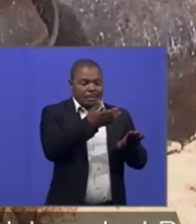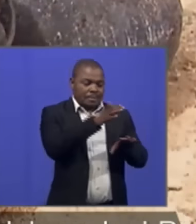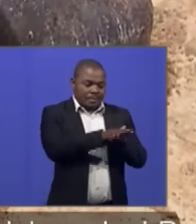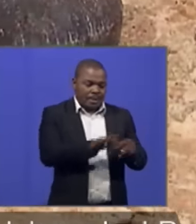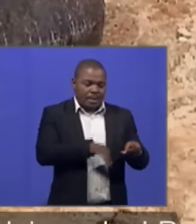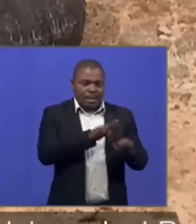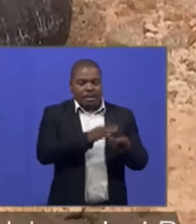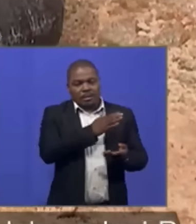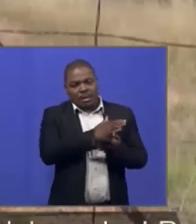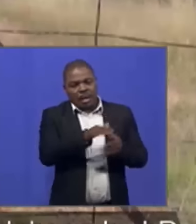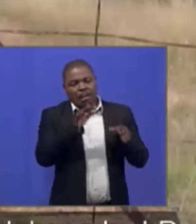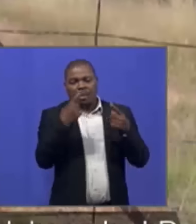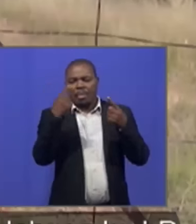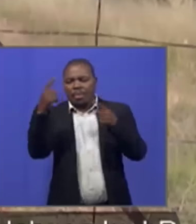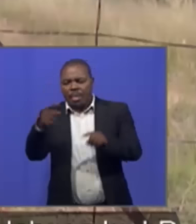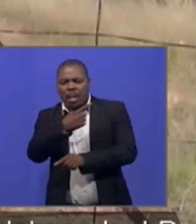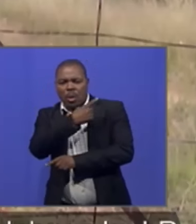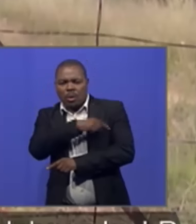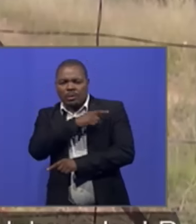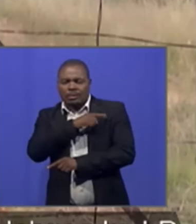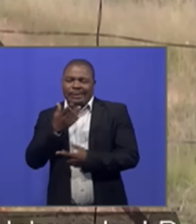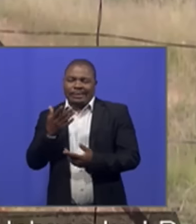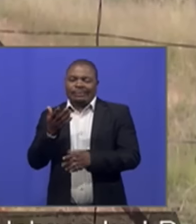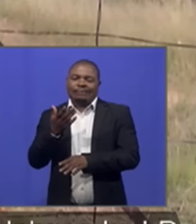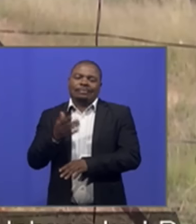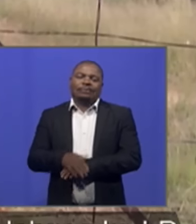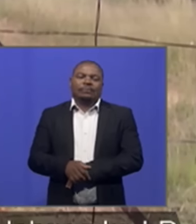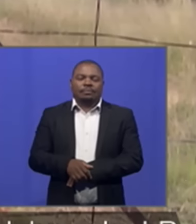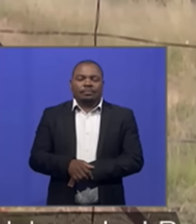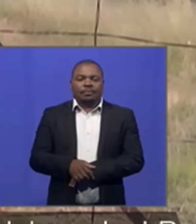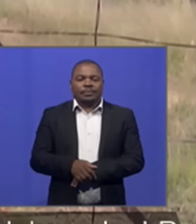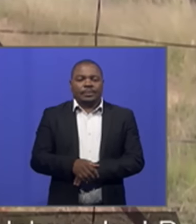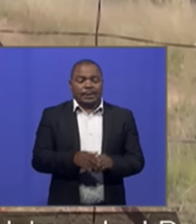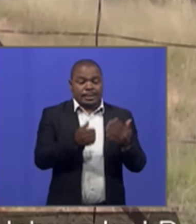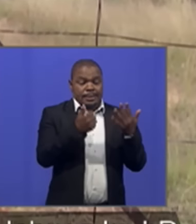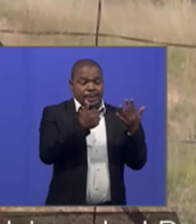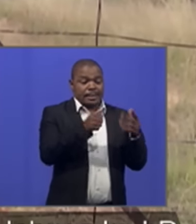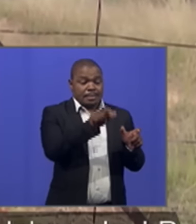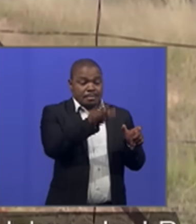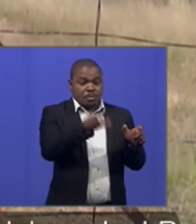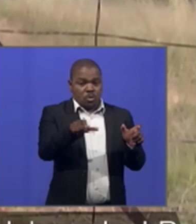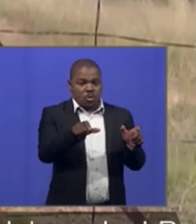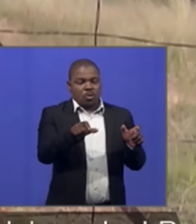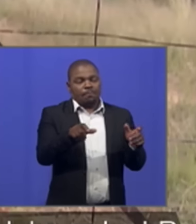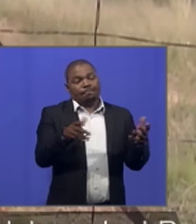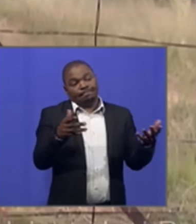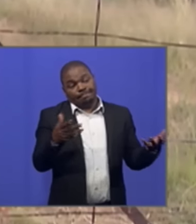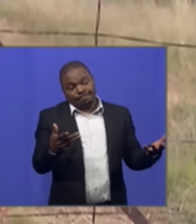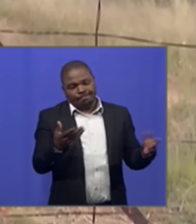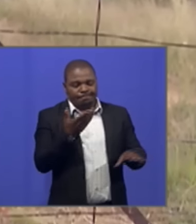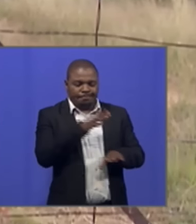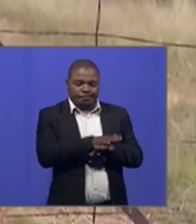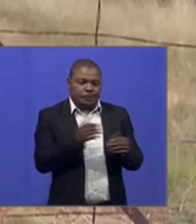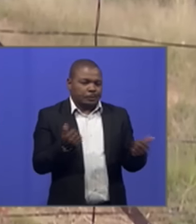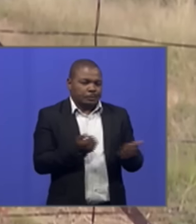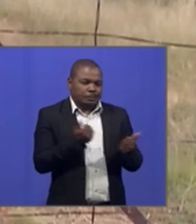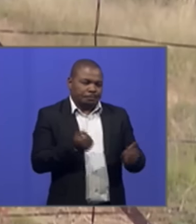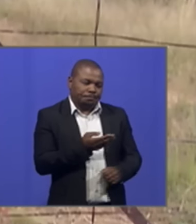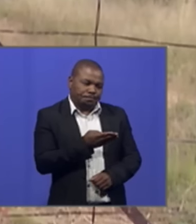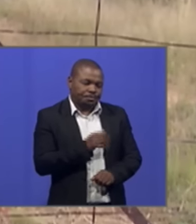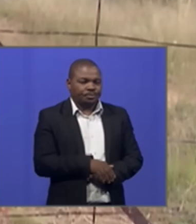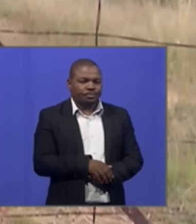ba ntshitswe kwa bookelong. Go ne le batho ba 6 ba ba tshelela ba ile gore ba šetše ba tlhokofetse,